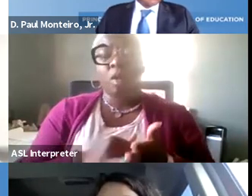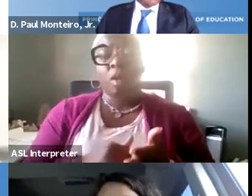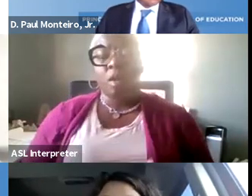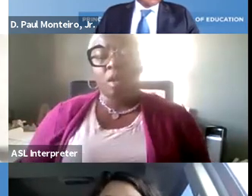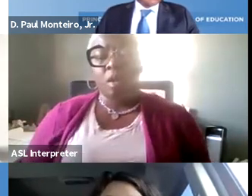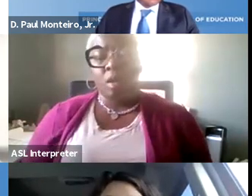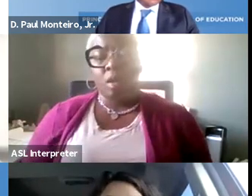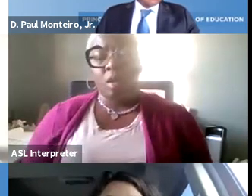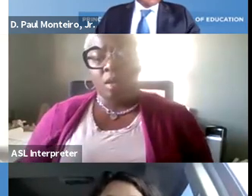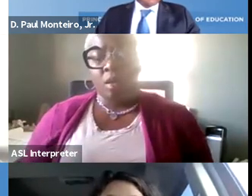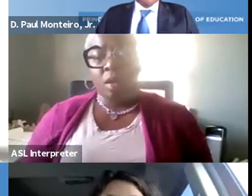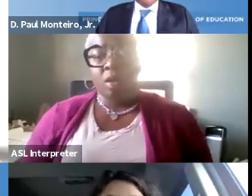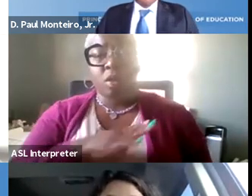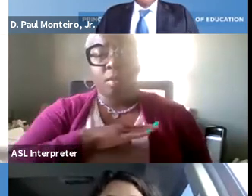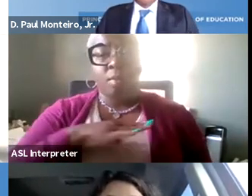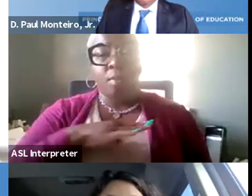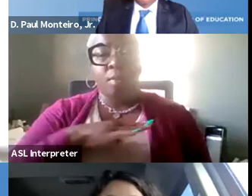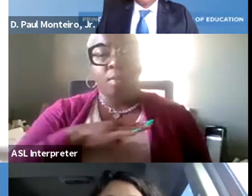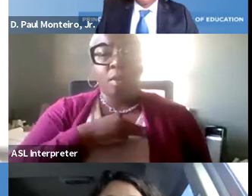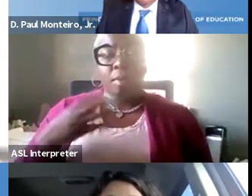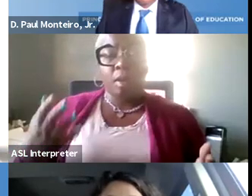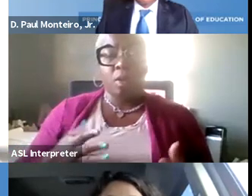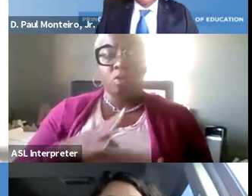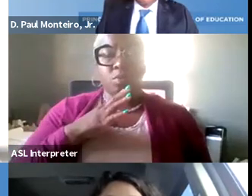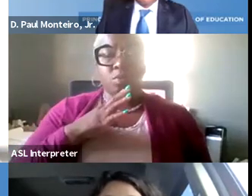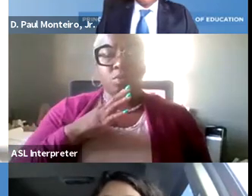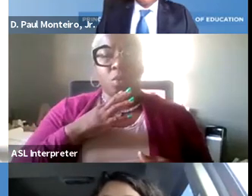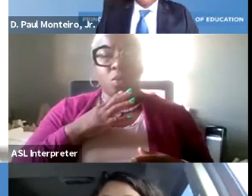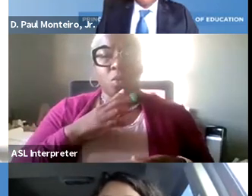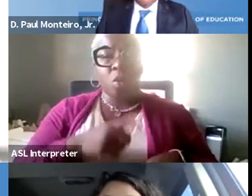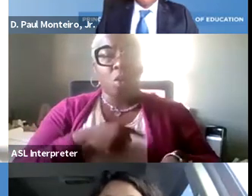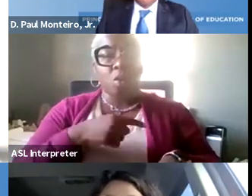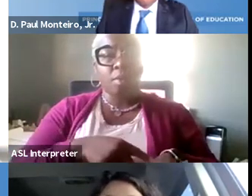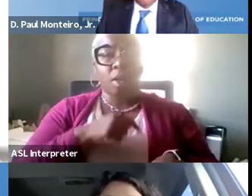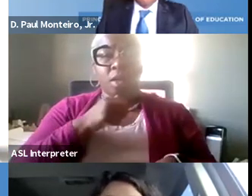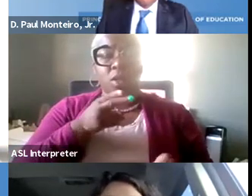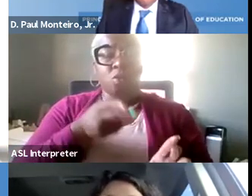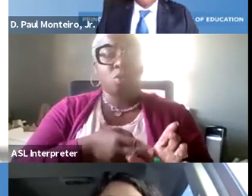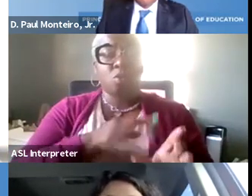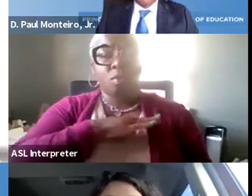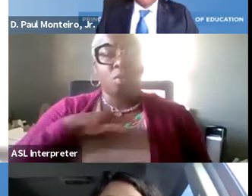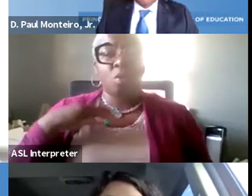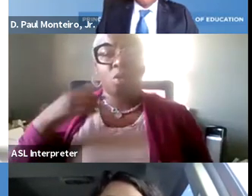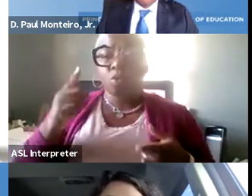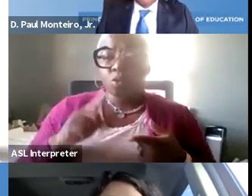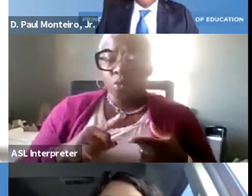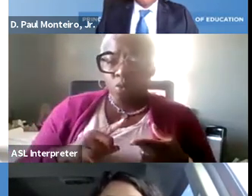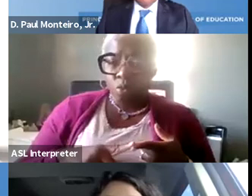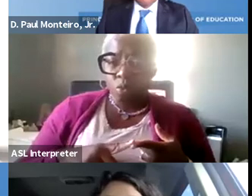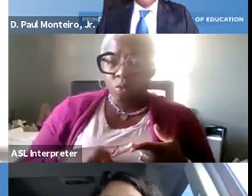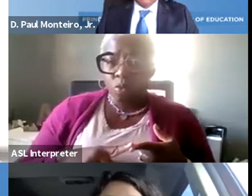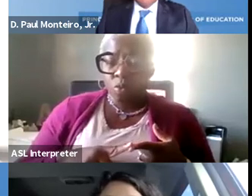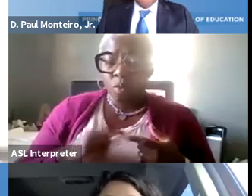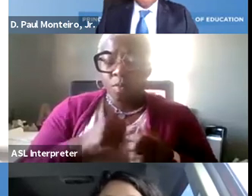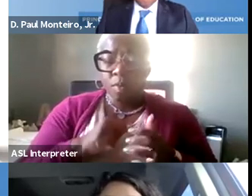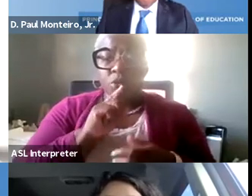know, there is an appointed board member on this call right now who spoke at length about how she did not join the board to ensure